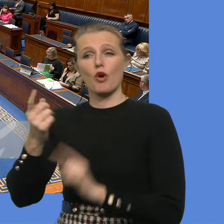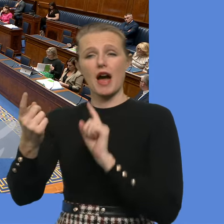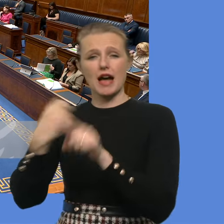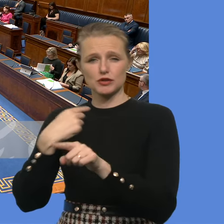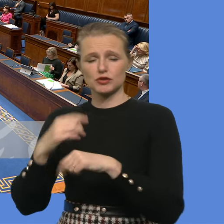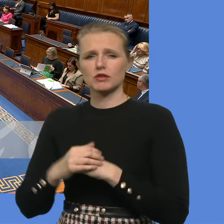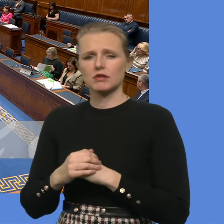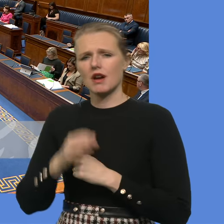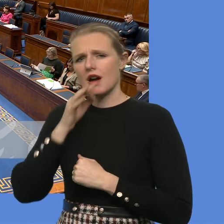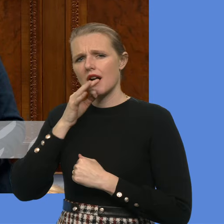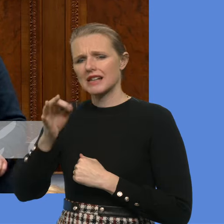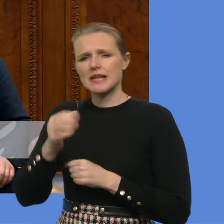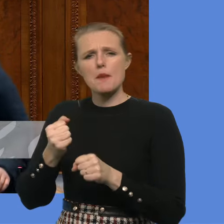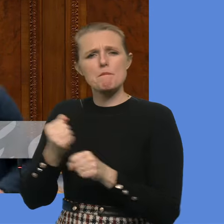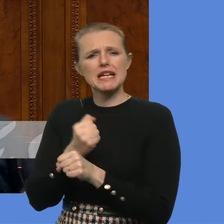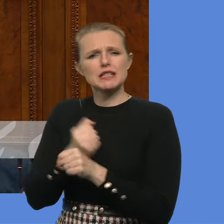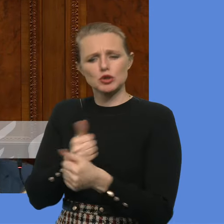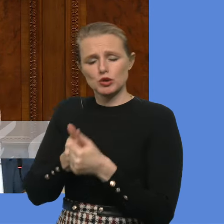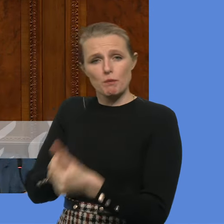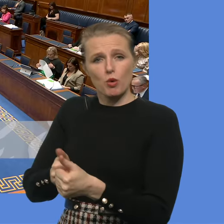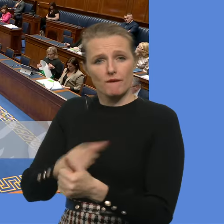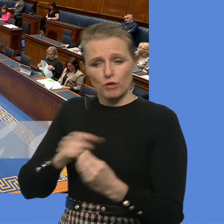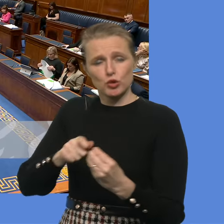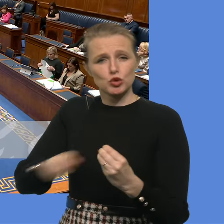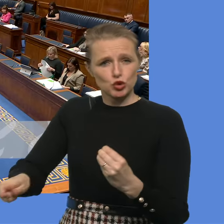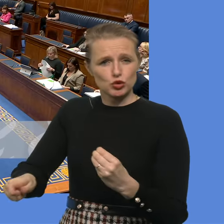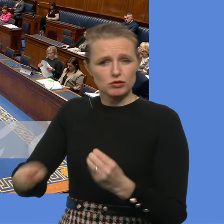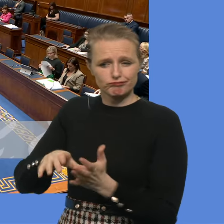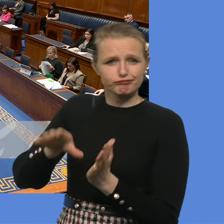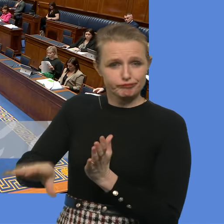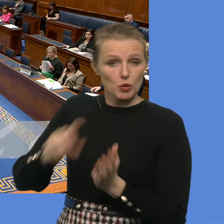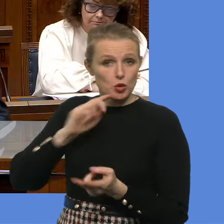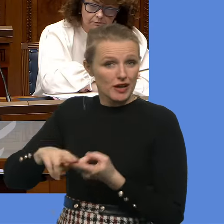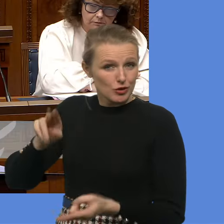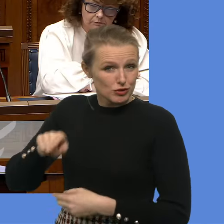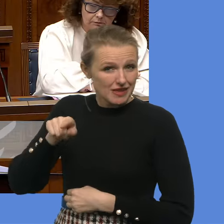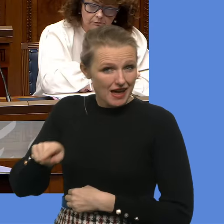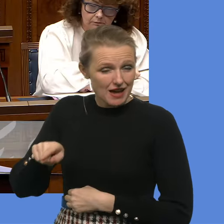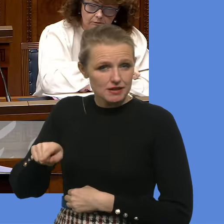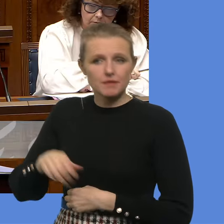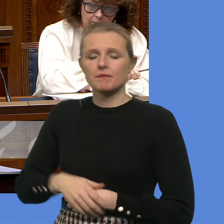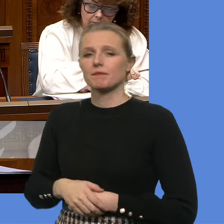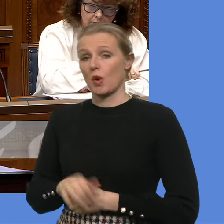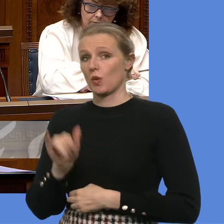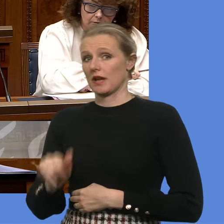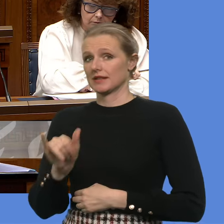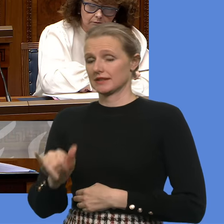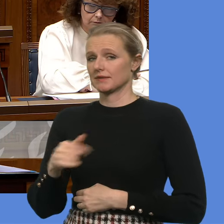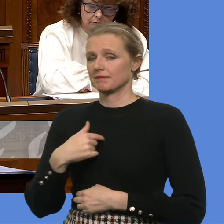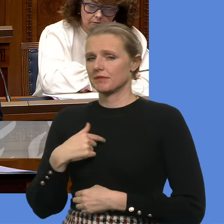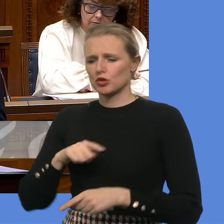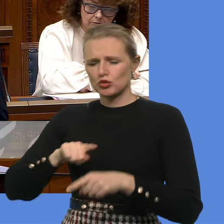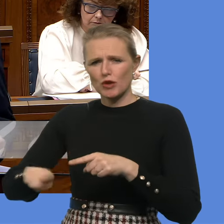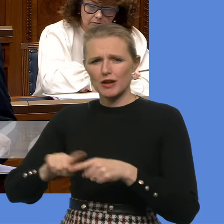increasing maintenance support for students? Minister. Yes, I will. We are looking at ways to try and